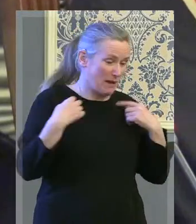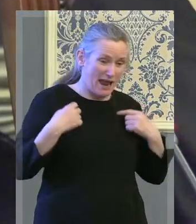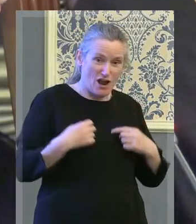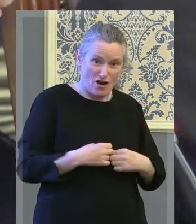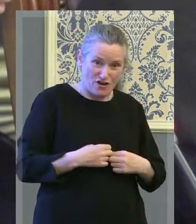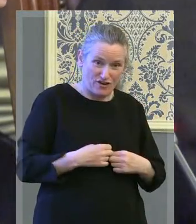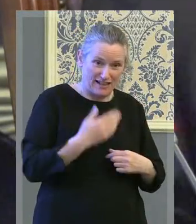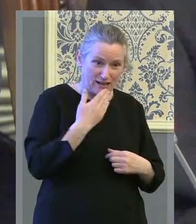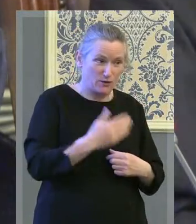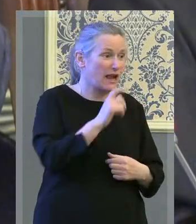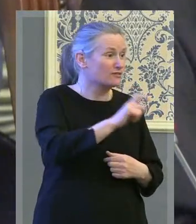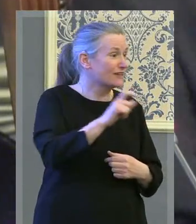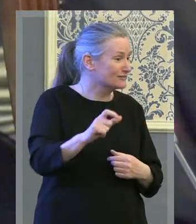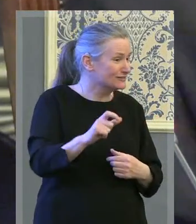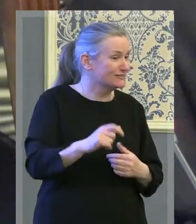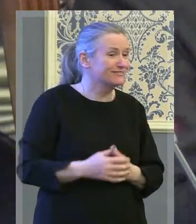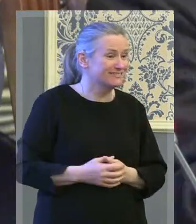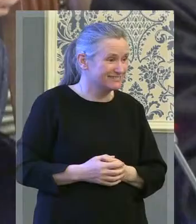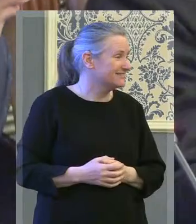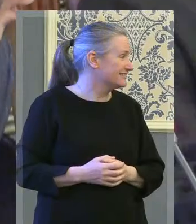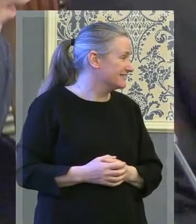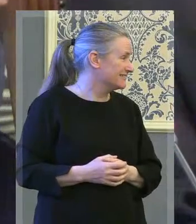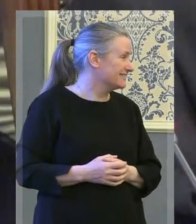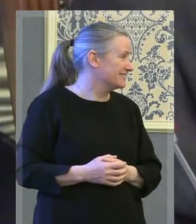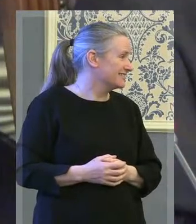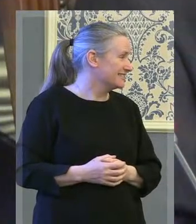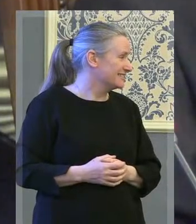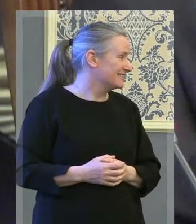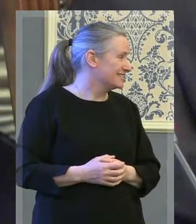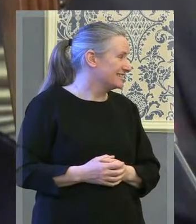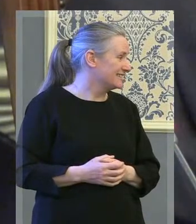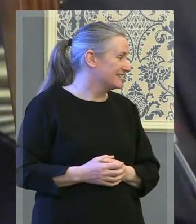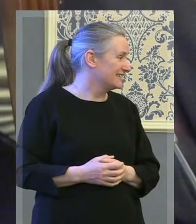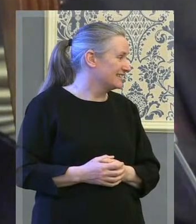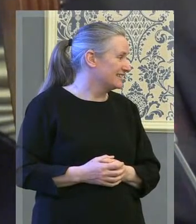Pleasure. Councillors and councillors, and honoured for looking after us.